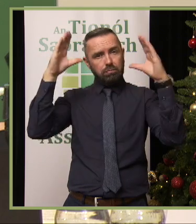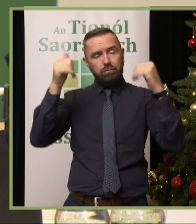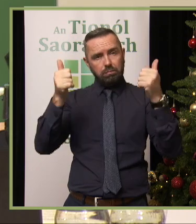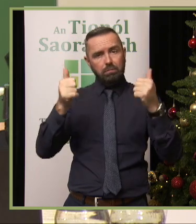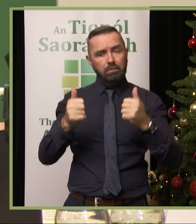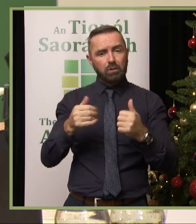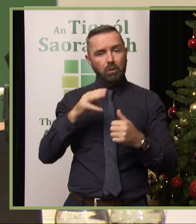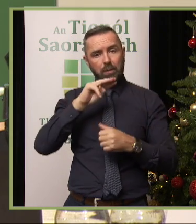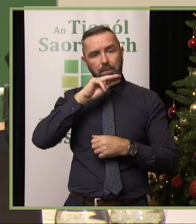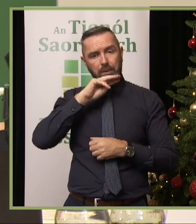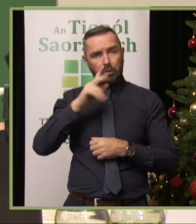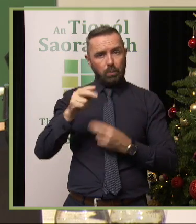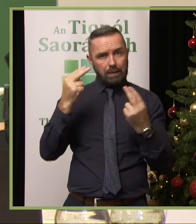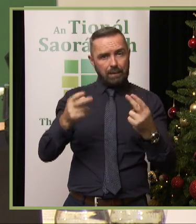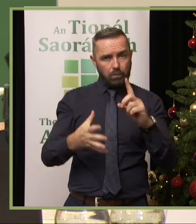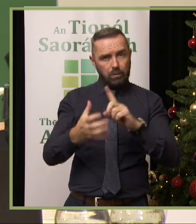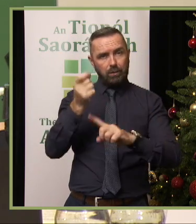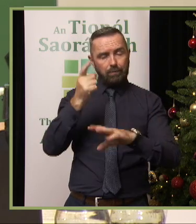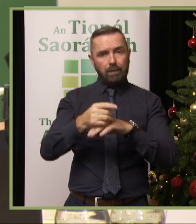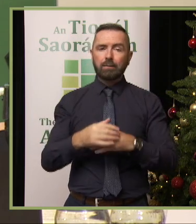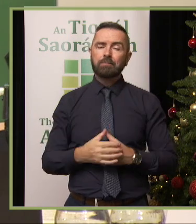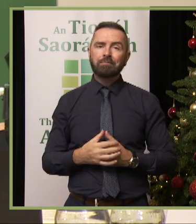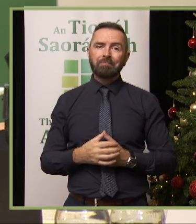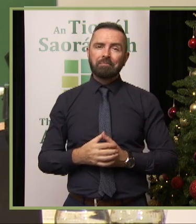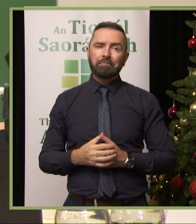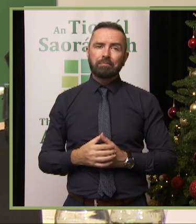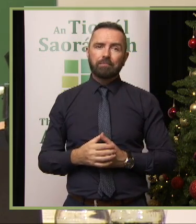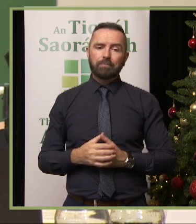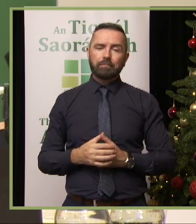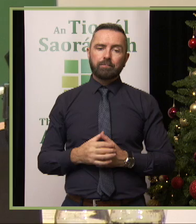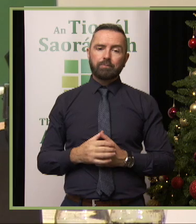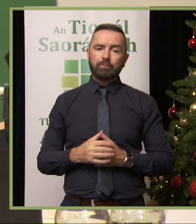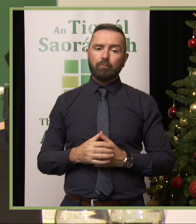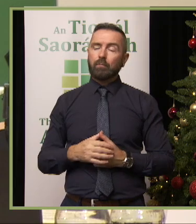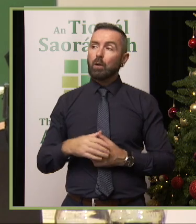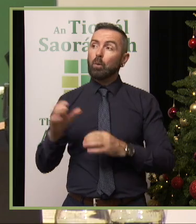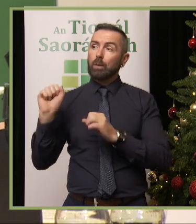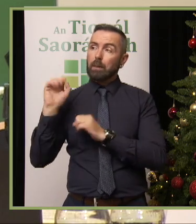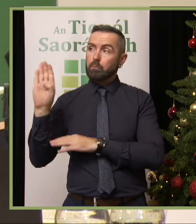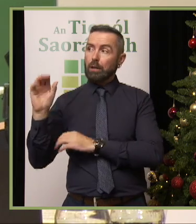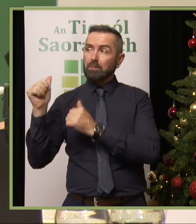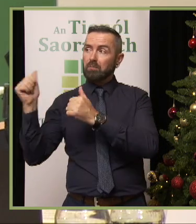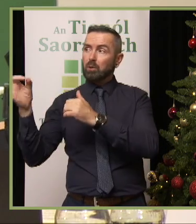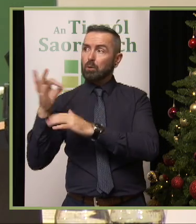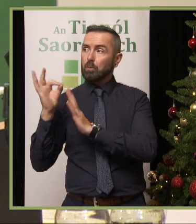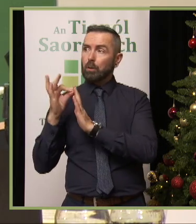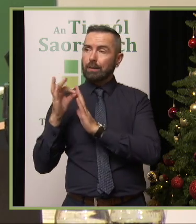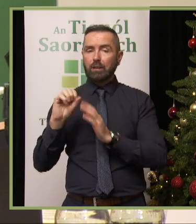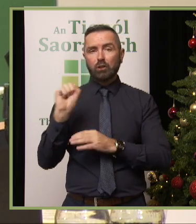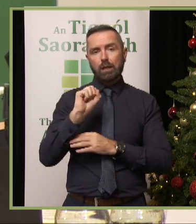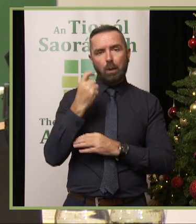things done that way. Okay, so just to take that point, Brendan, Sheila's point earlier was, are they ambitious